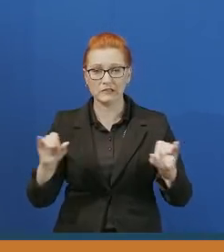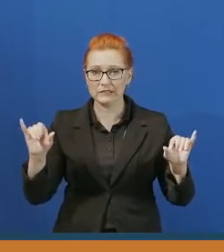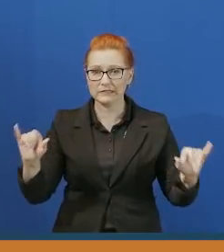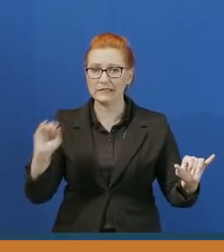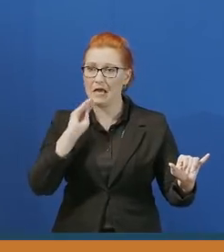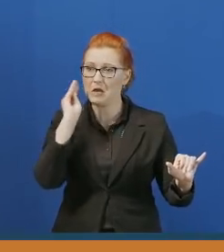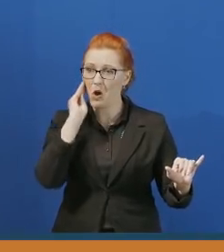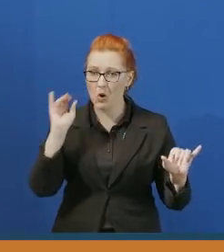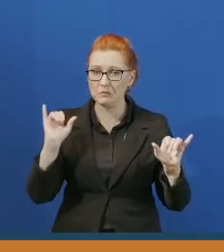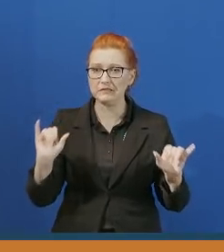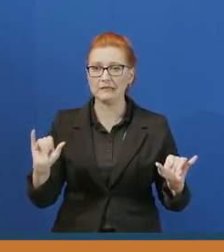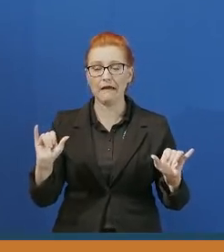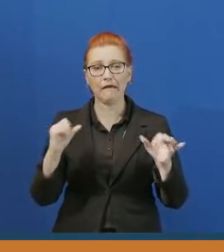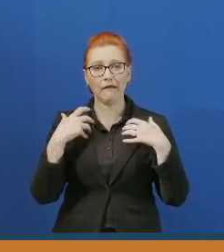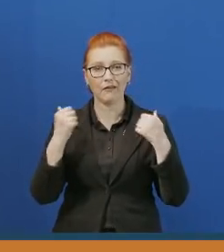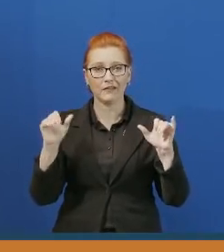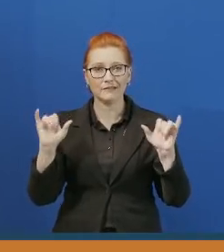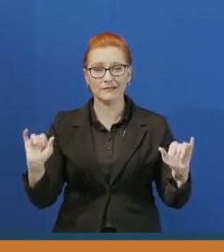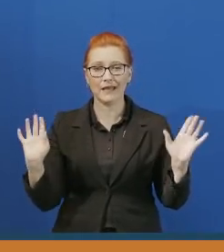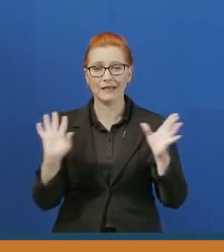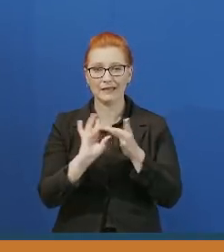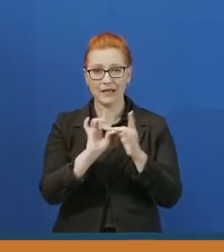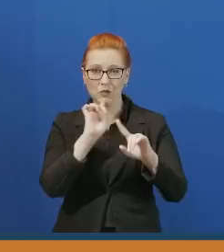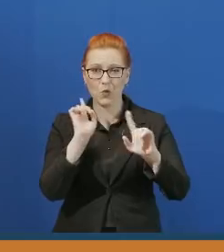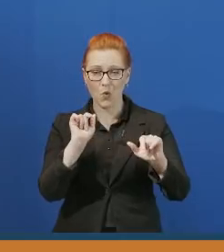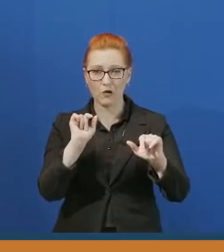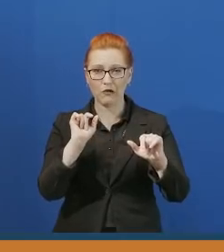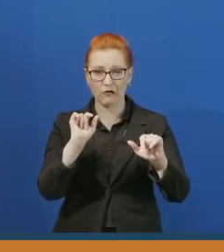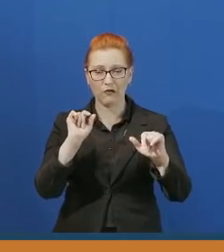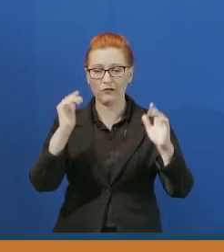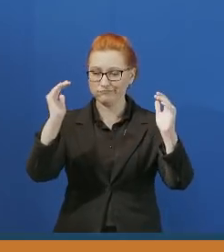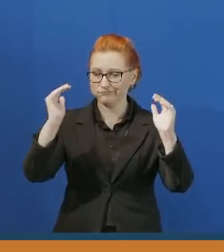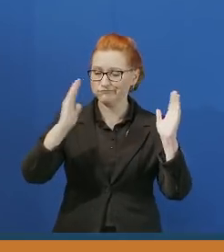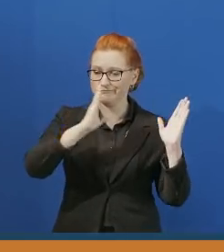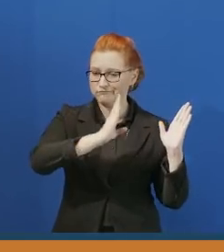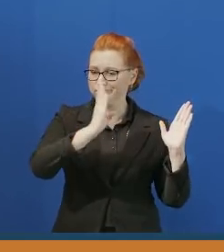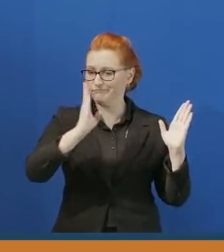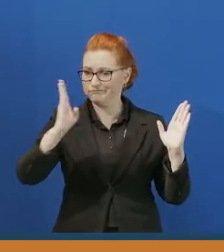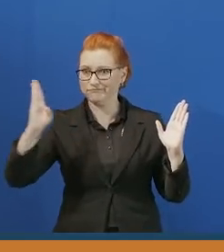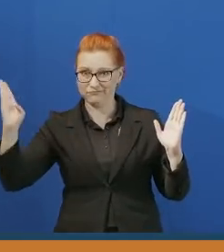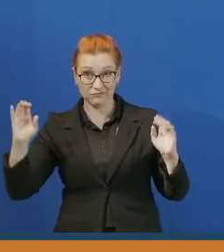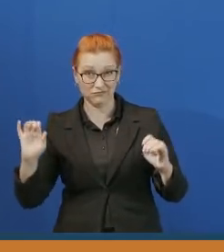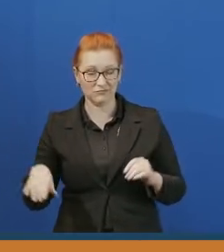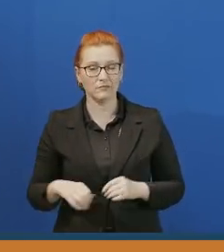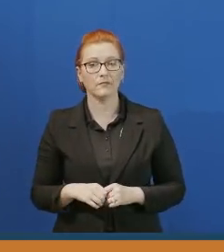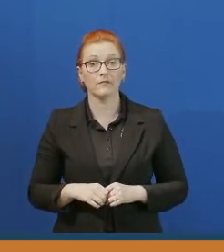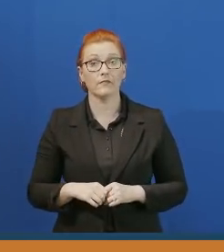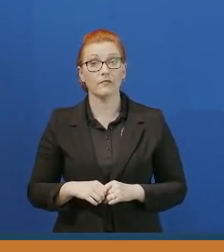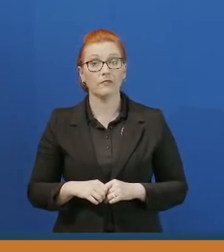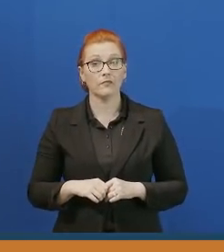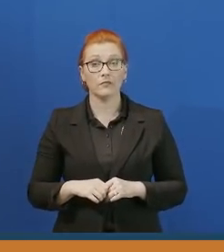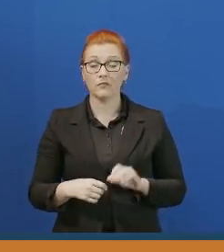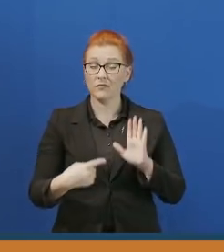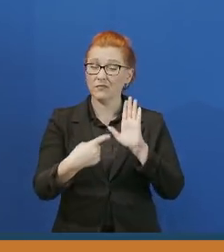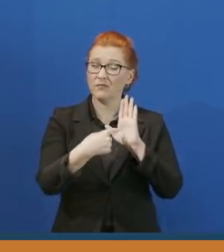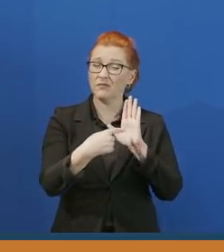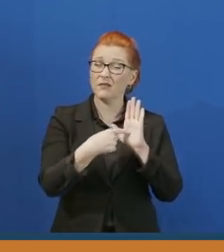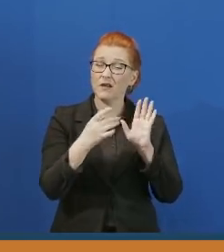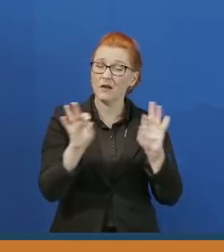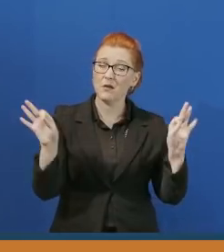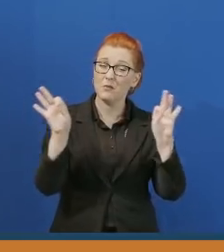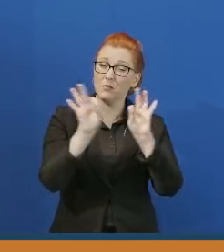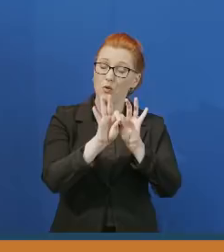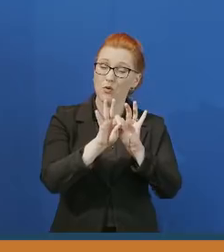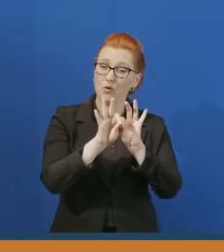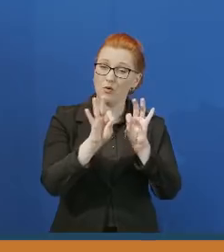and you can see what's happened over the next 30 days. Now, if you're looking for a takeaway from this chart,